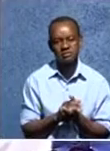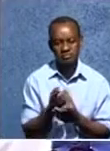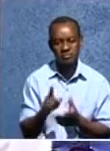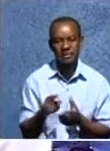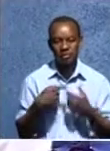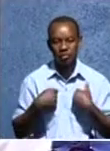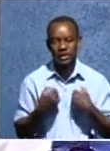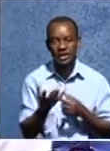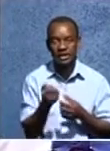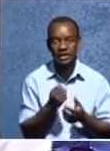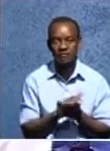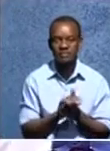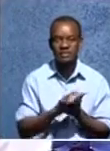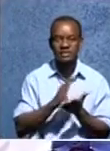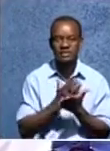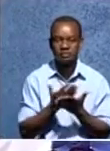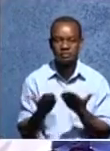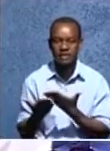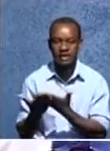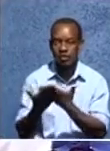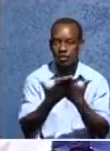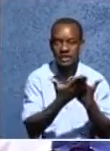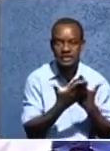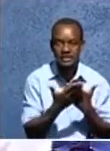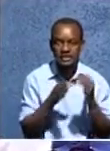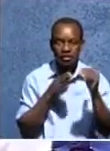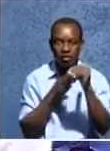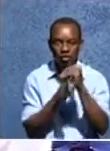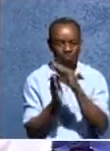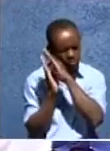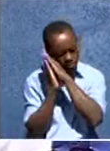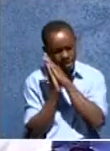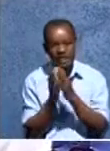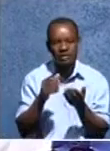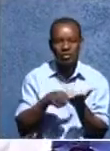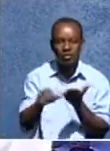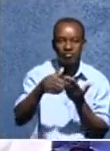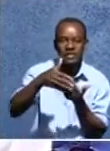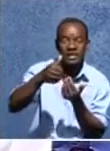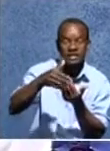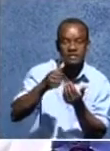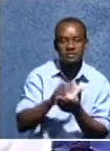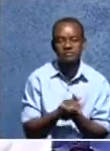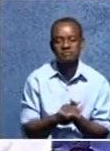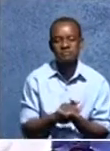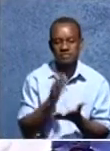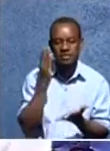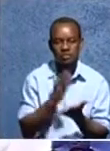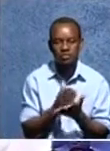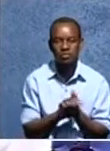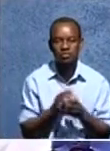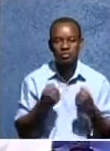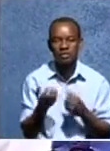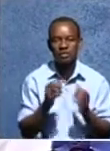other range of accommodation provisions that we have in the country, and possibly, yes, indeed, there are programs. For example, Namibia